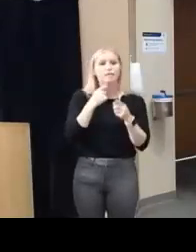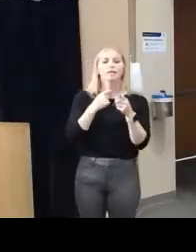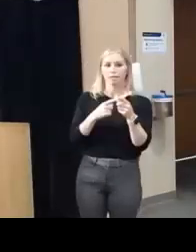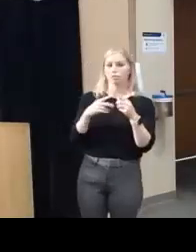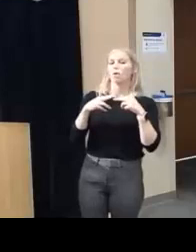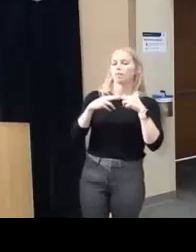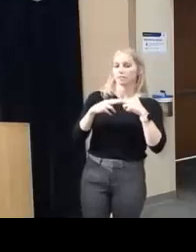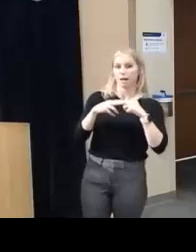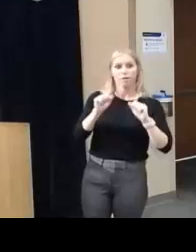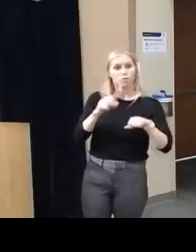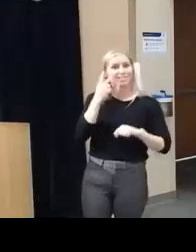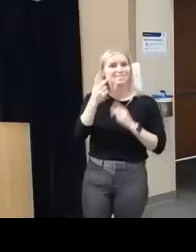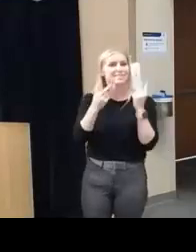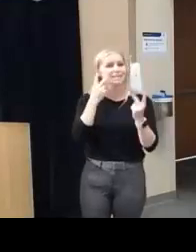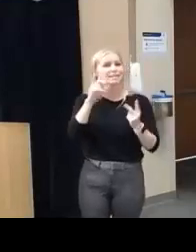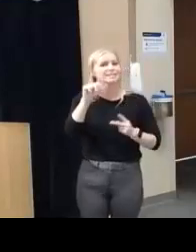the dates of the